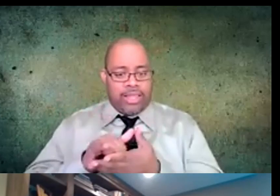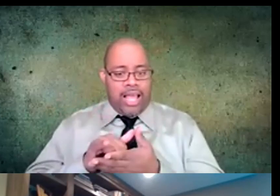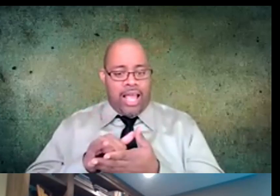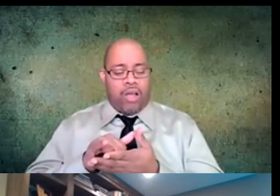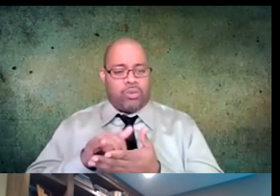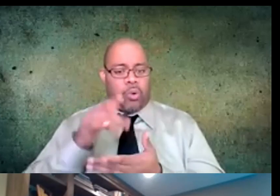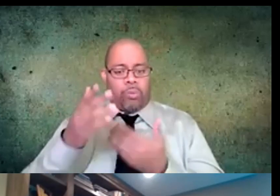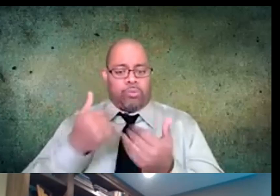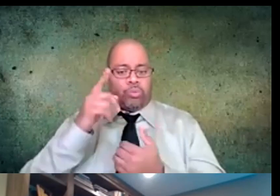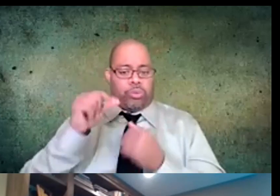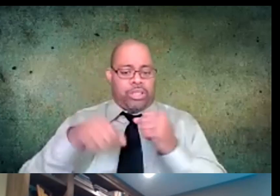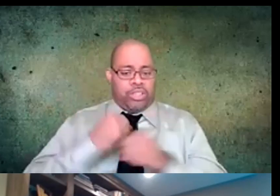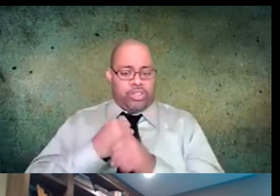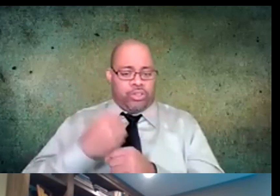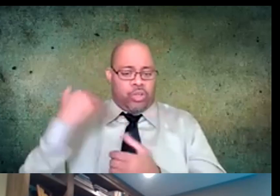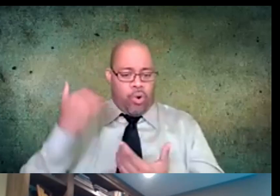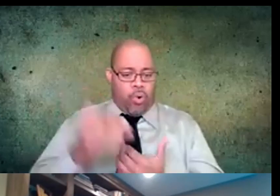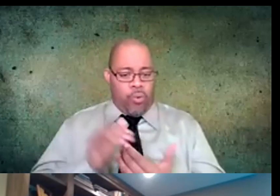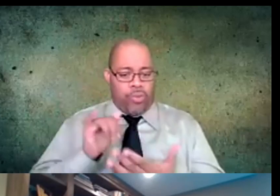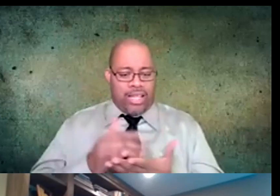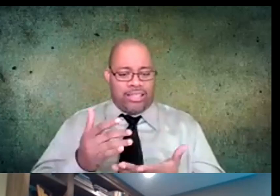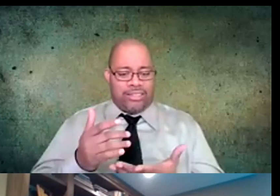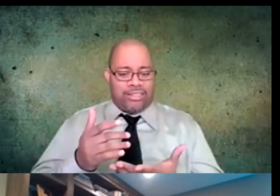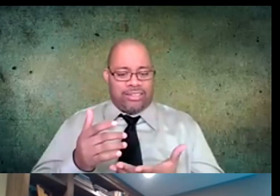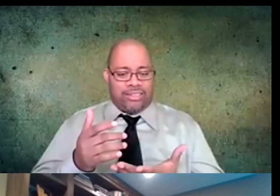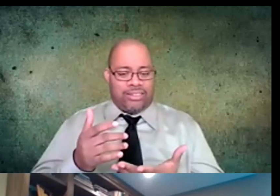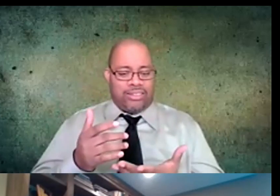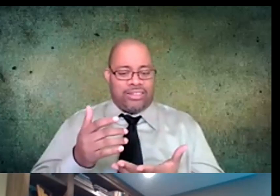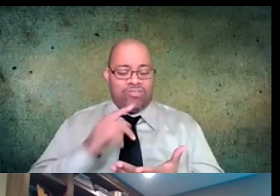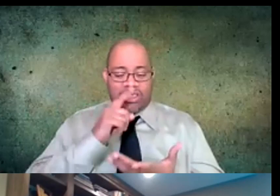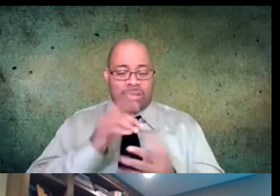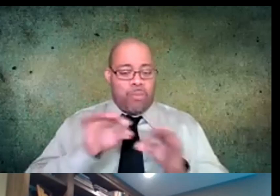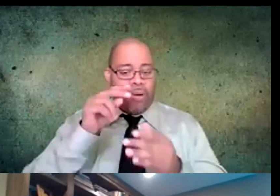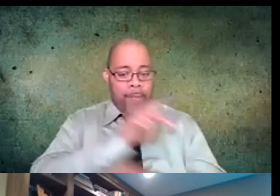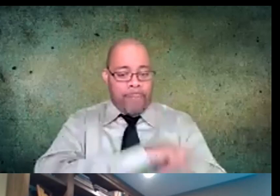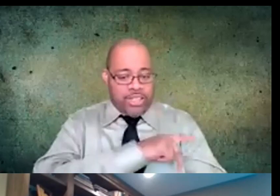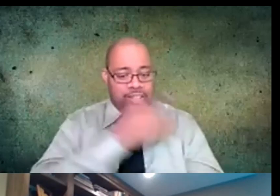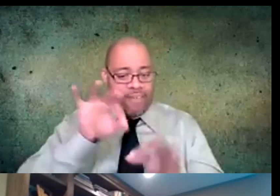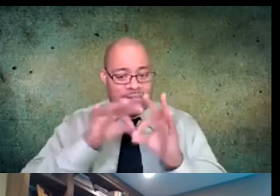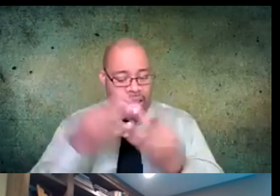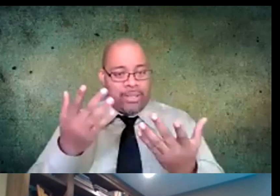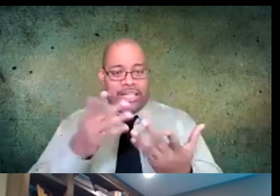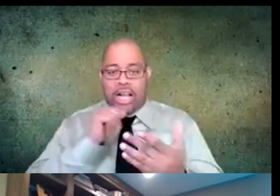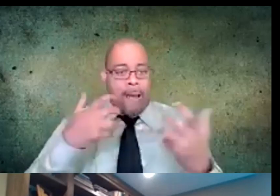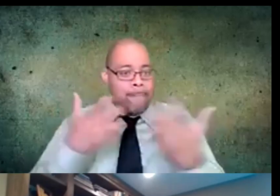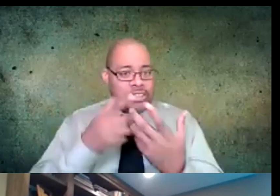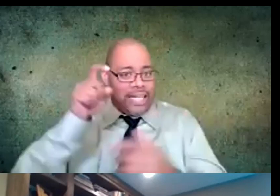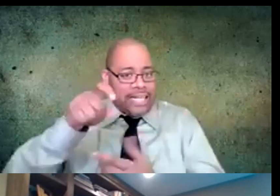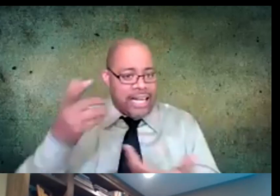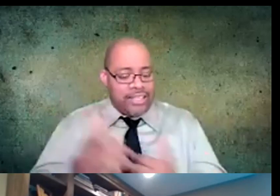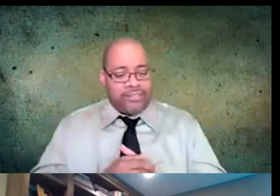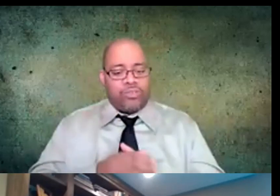a highly, highly unmet medical need for patients as well as their family members, caregivers.